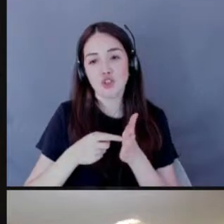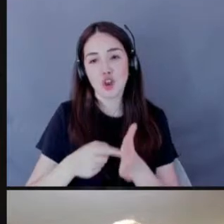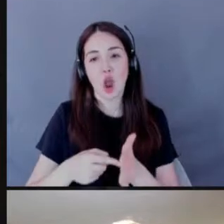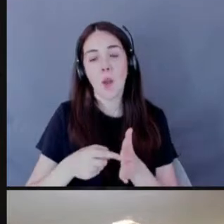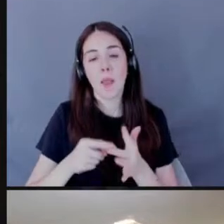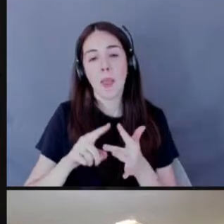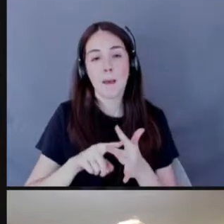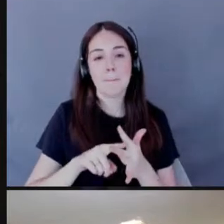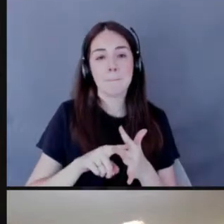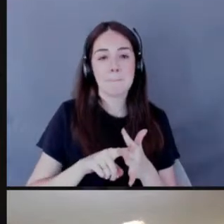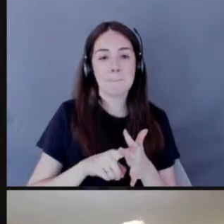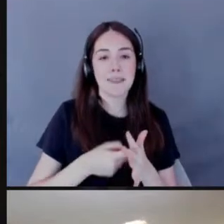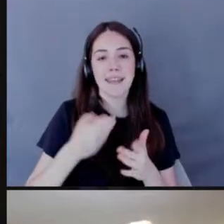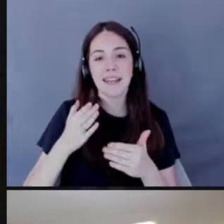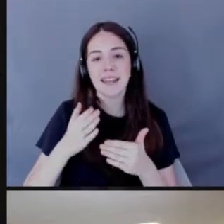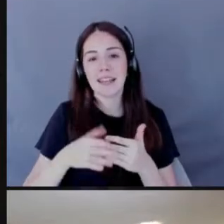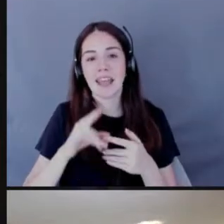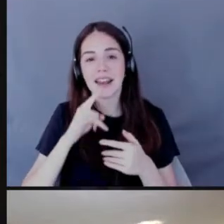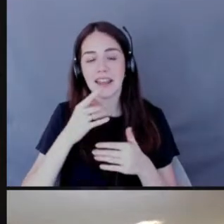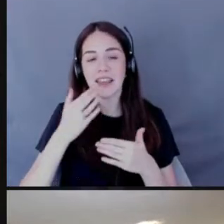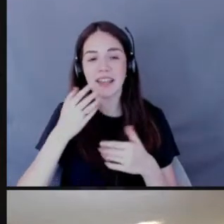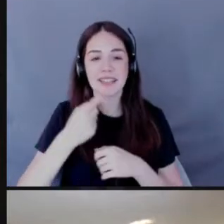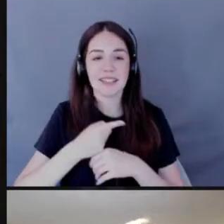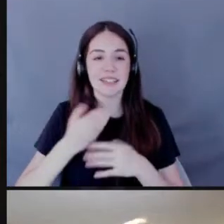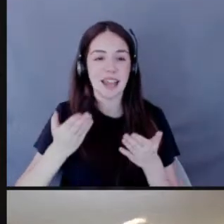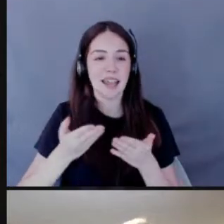kids' day in Maryland.